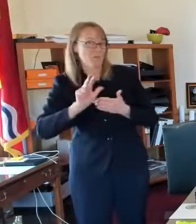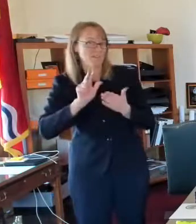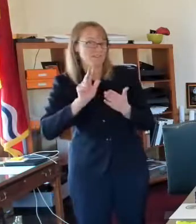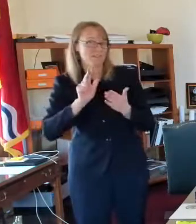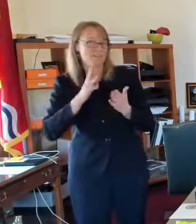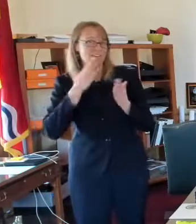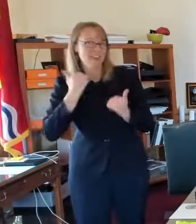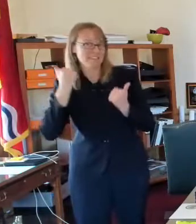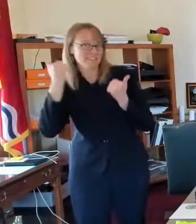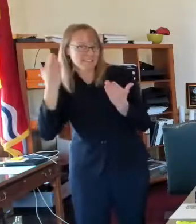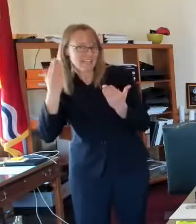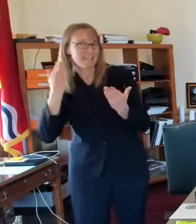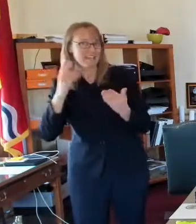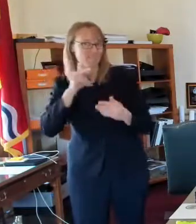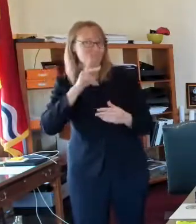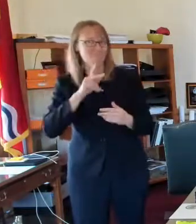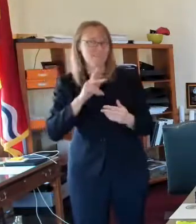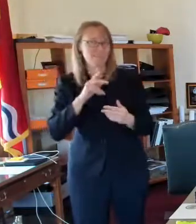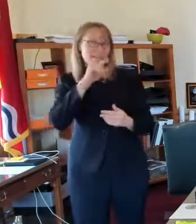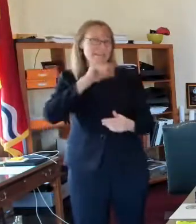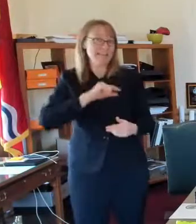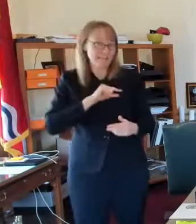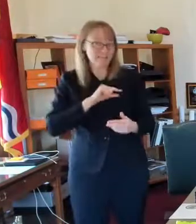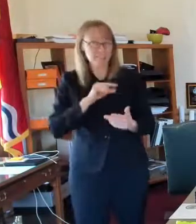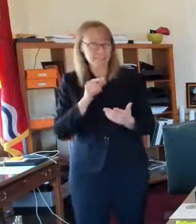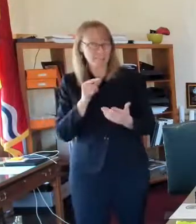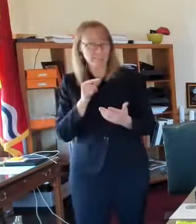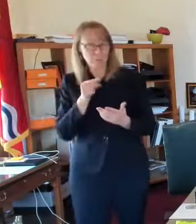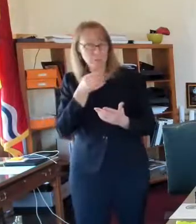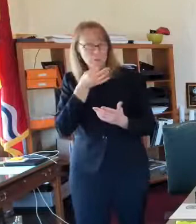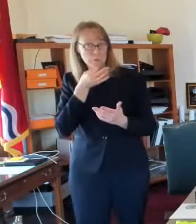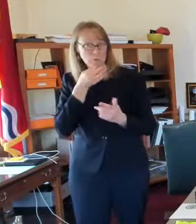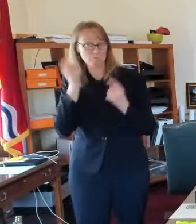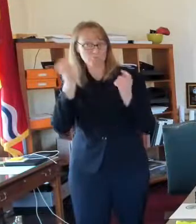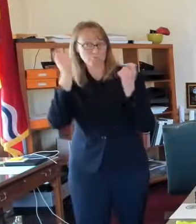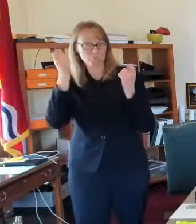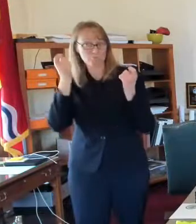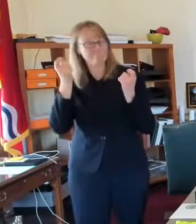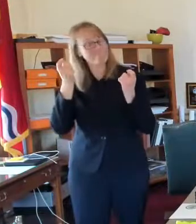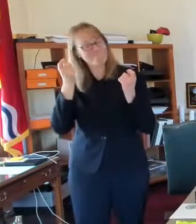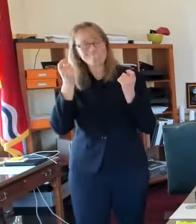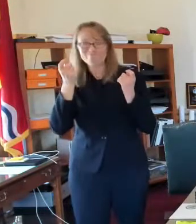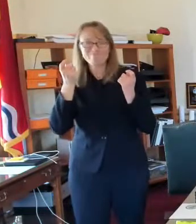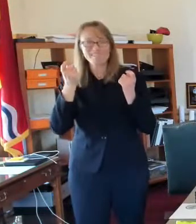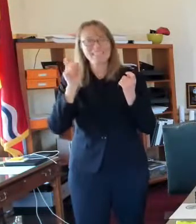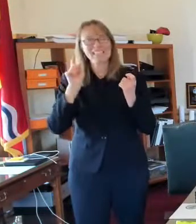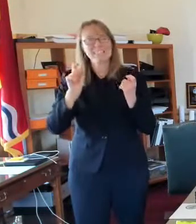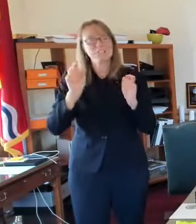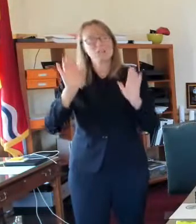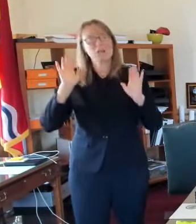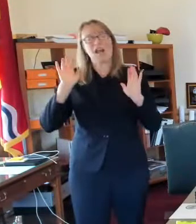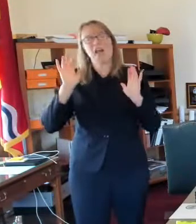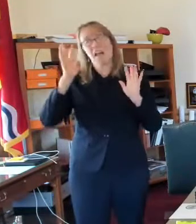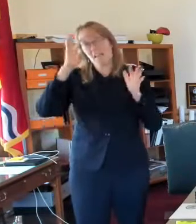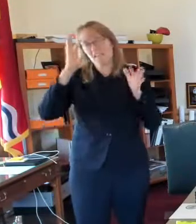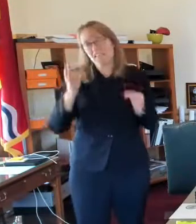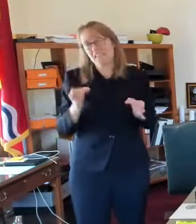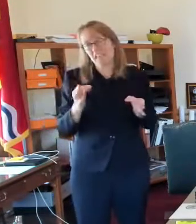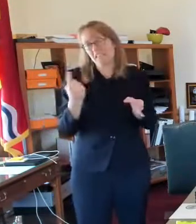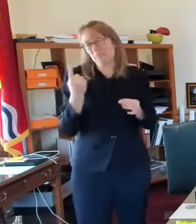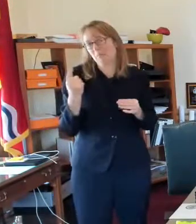but you really, we need to forego those big gatherings because this is spreading so